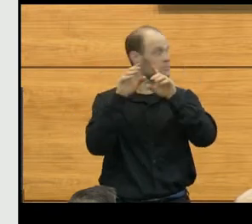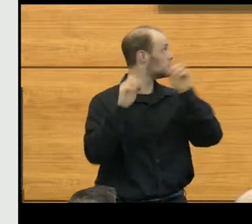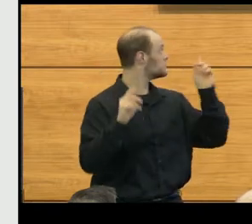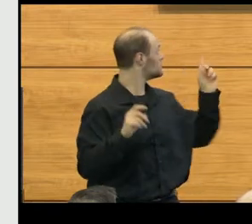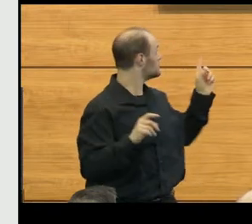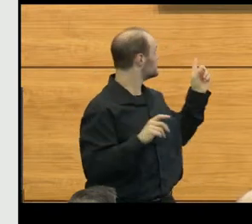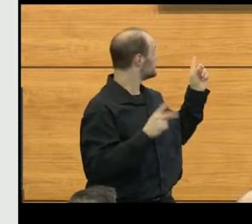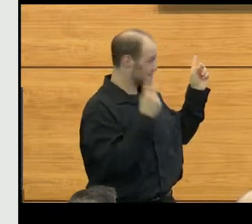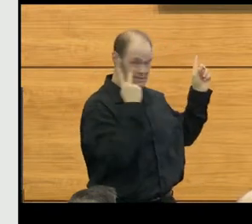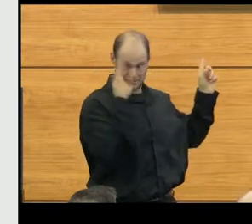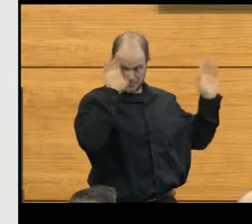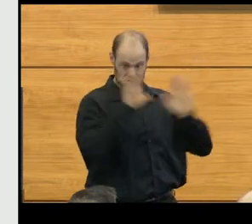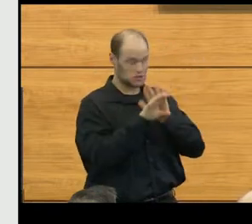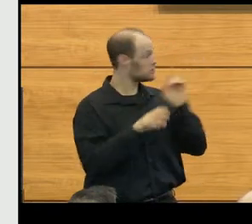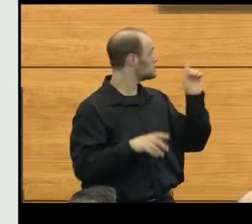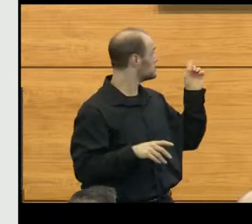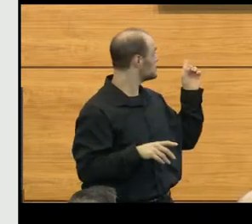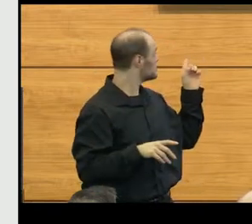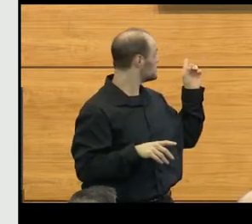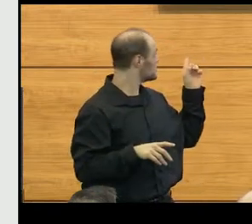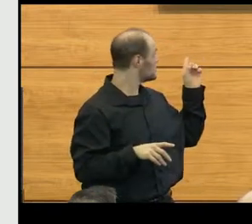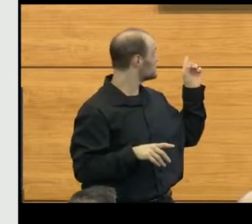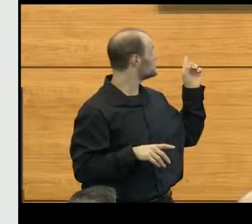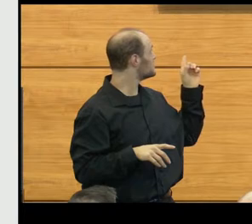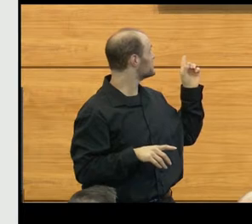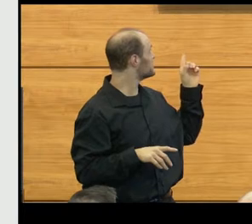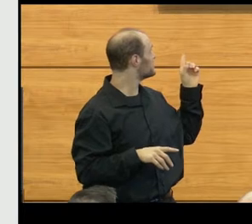this, you can see this image will tell you.